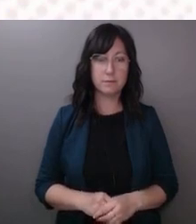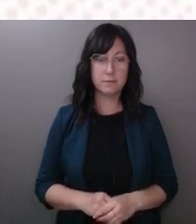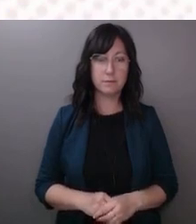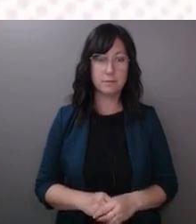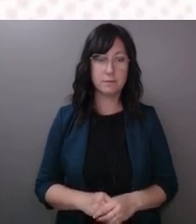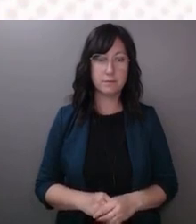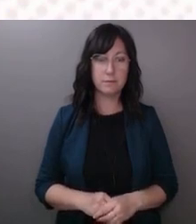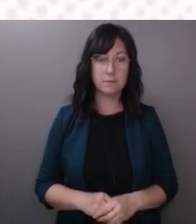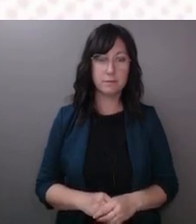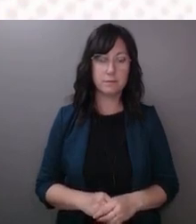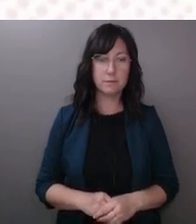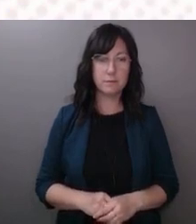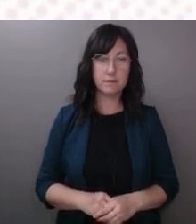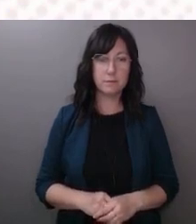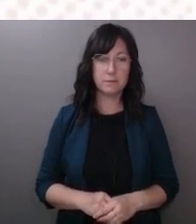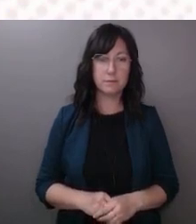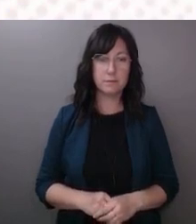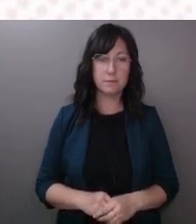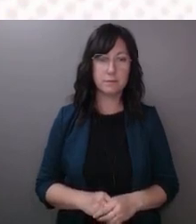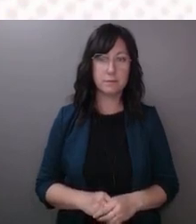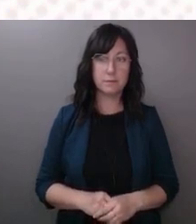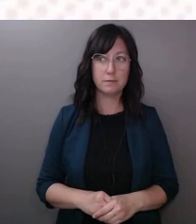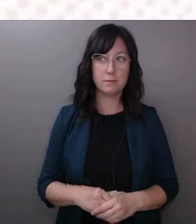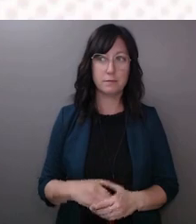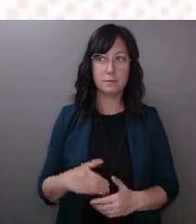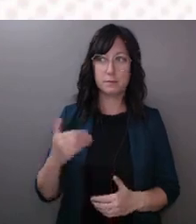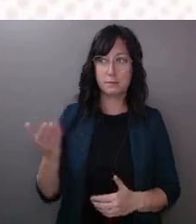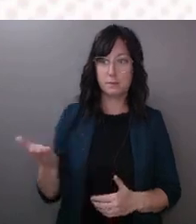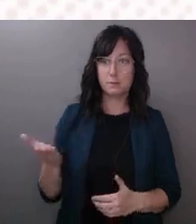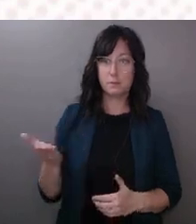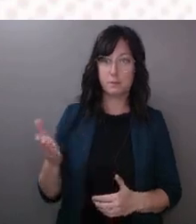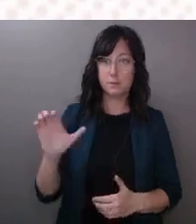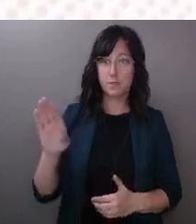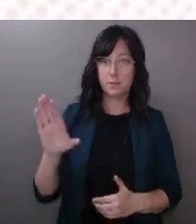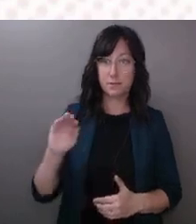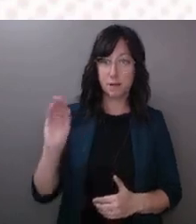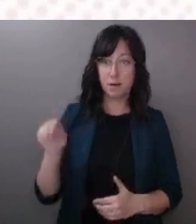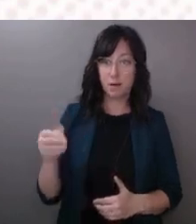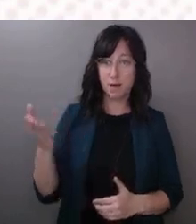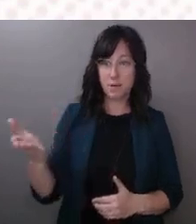First, let's go to Avenika Anand at CBC.